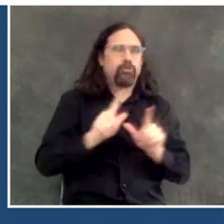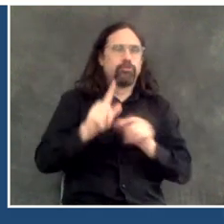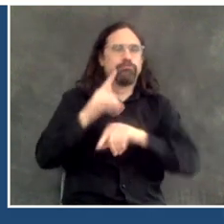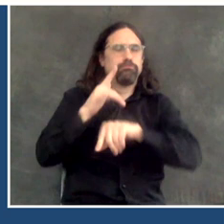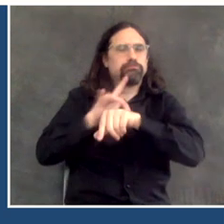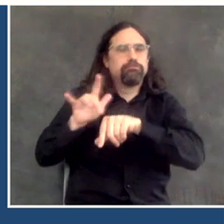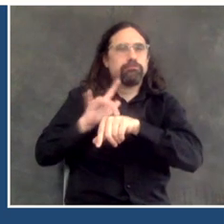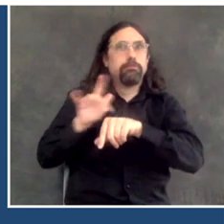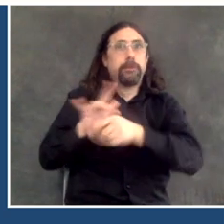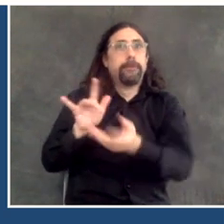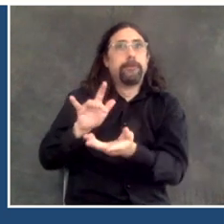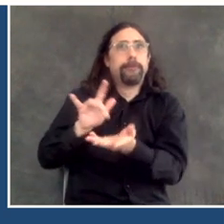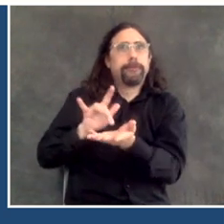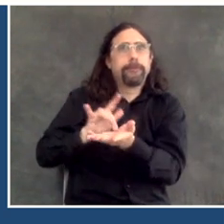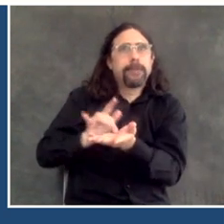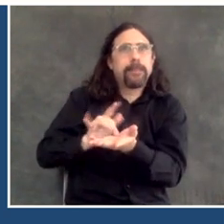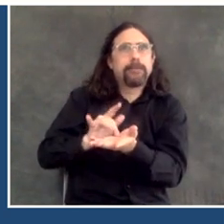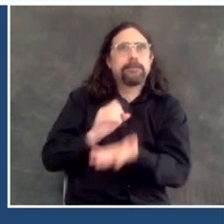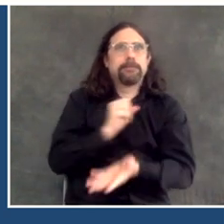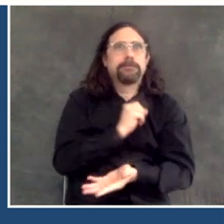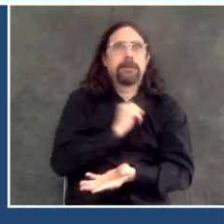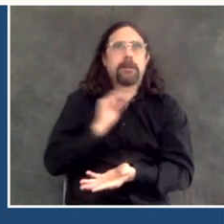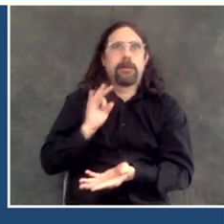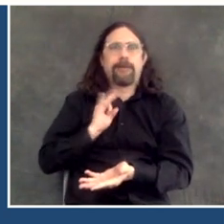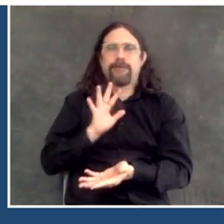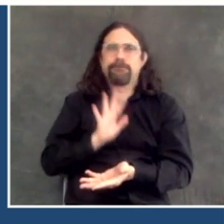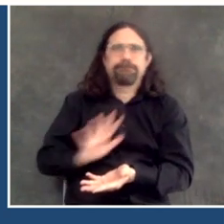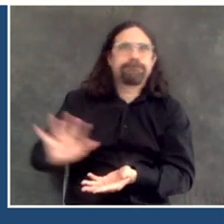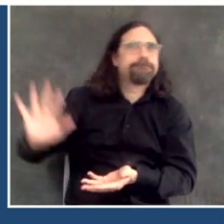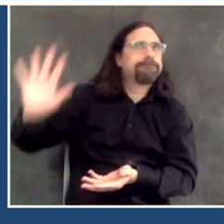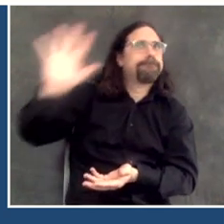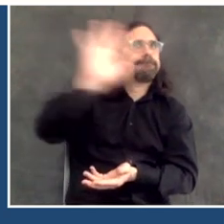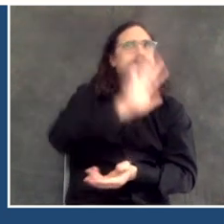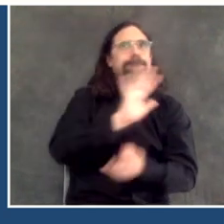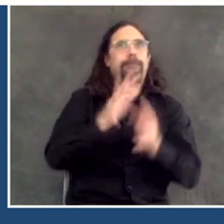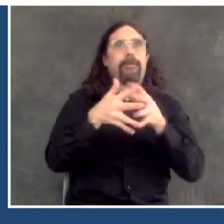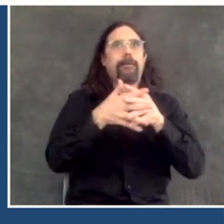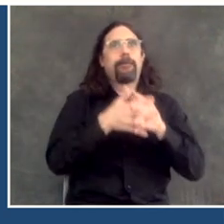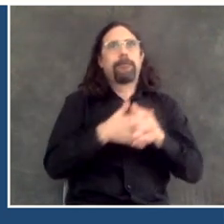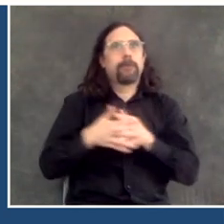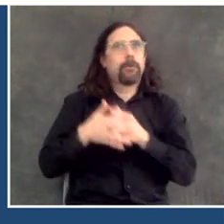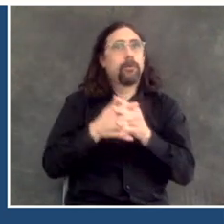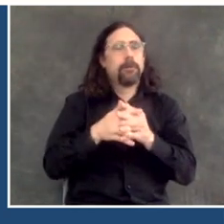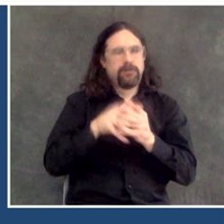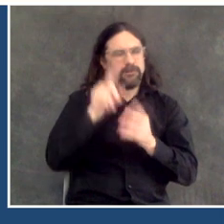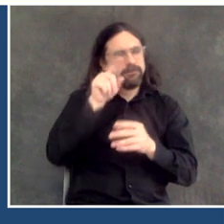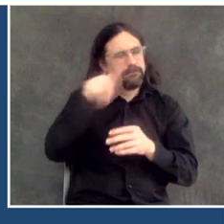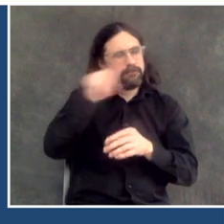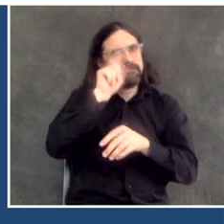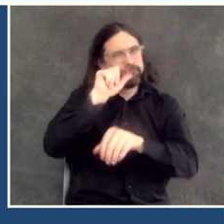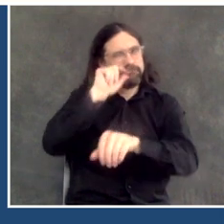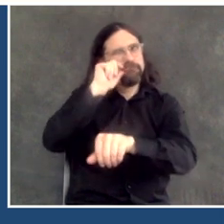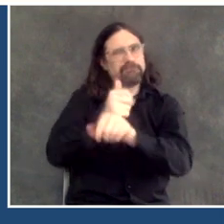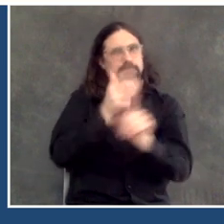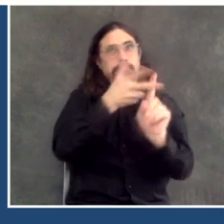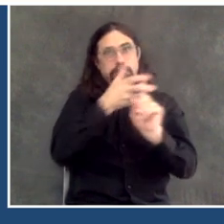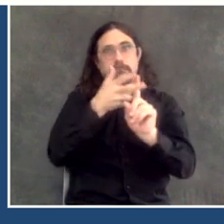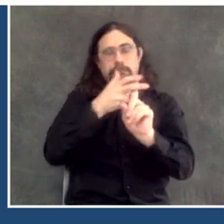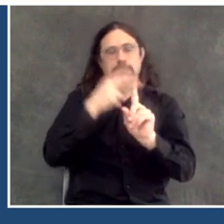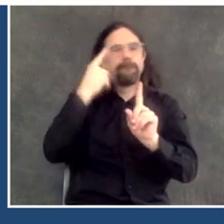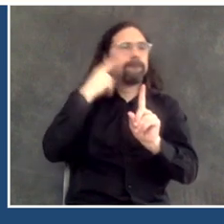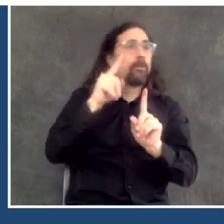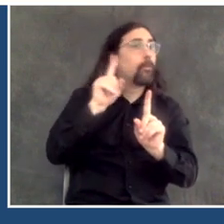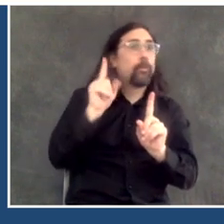that fight is raging the most, to recruit doctors, nurses, and medical professionals from all over the country, send